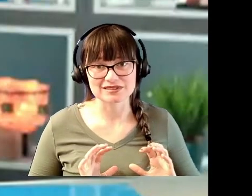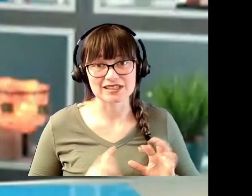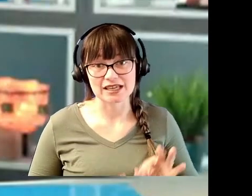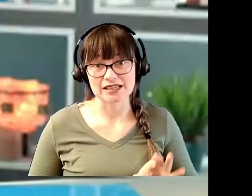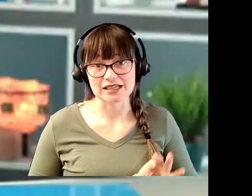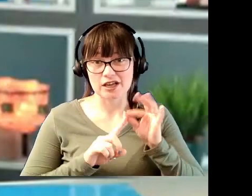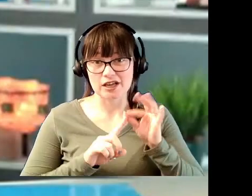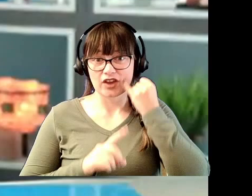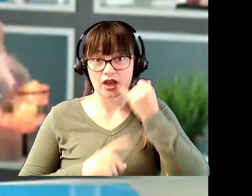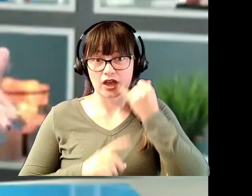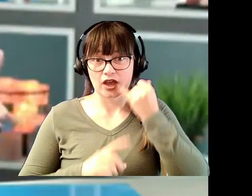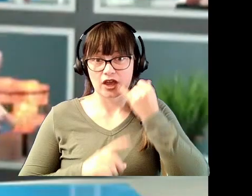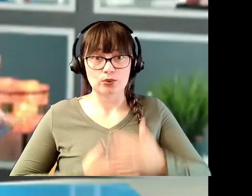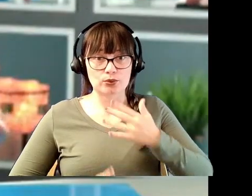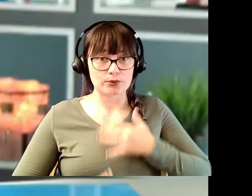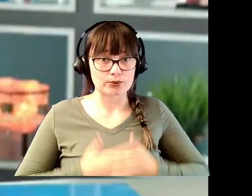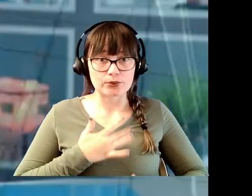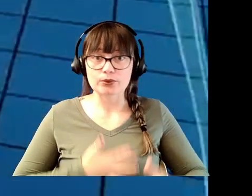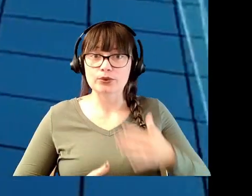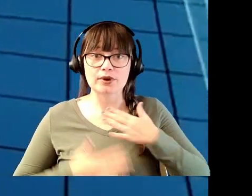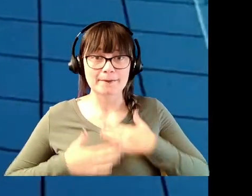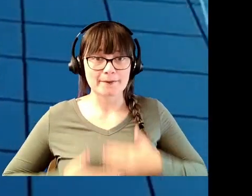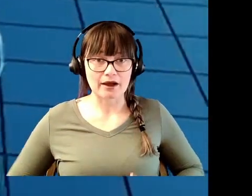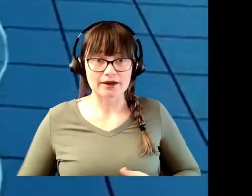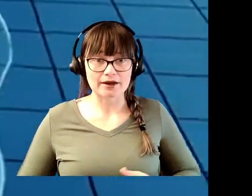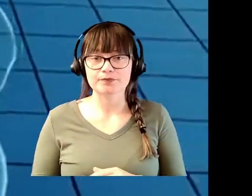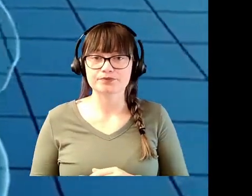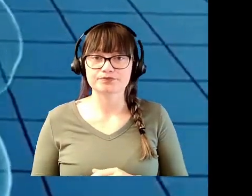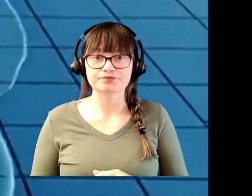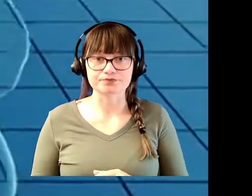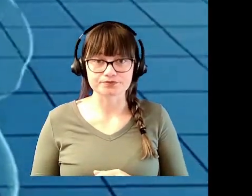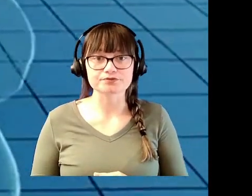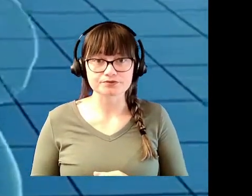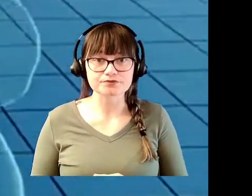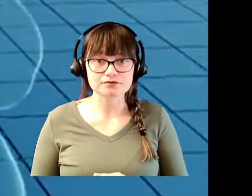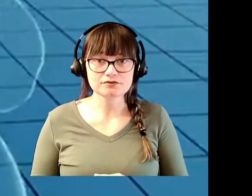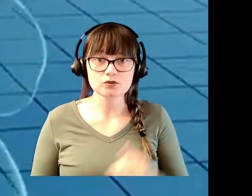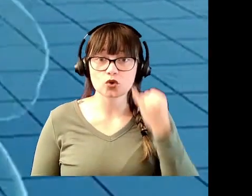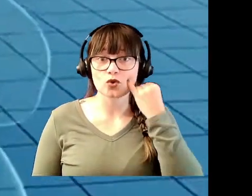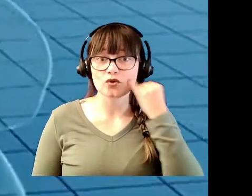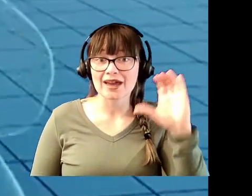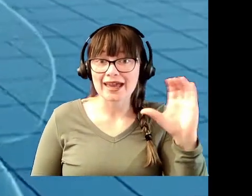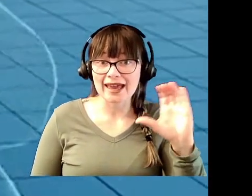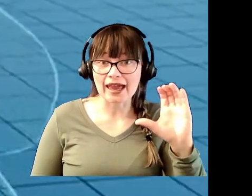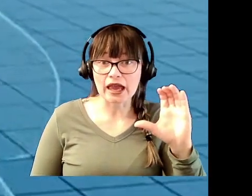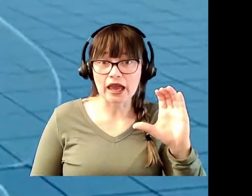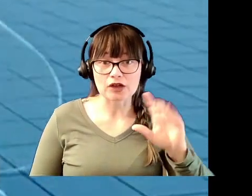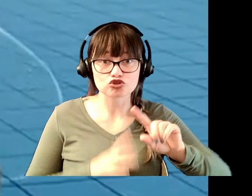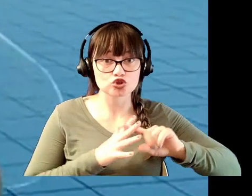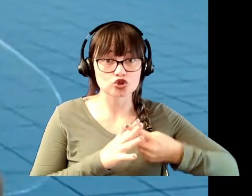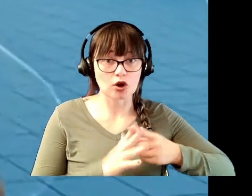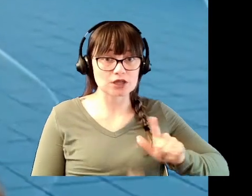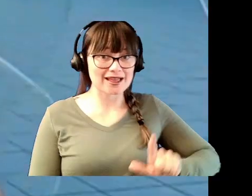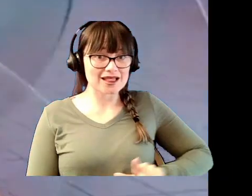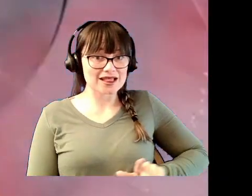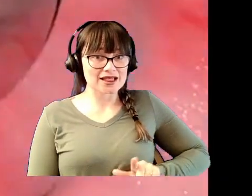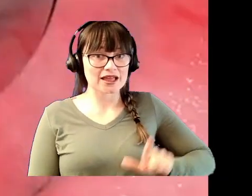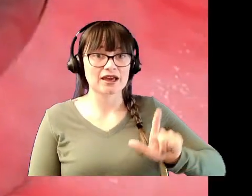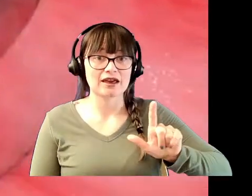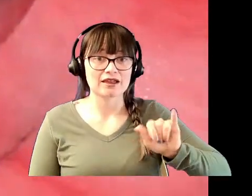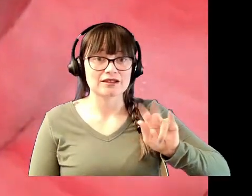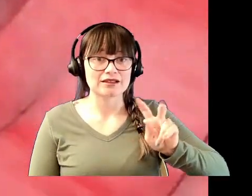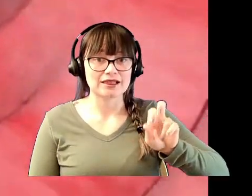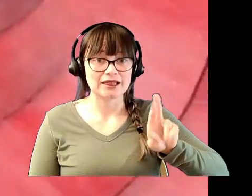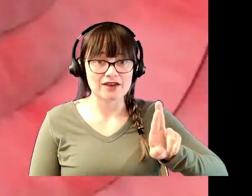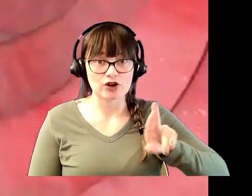around the body. So you may have cancer which shows up in, your liver, and then it spreads. It spreads to different parts